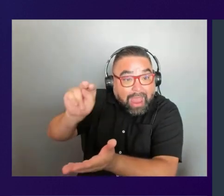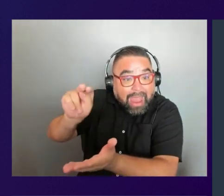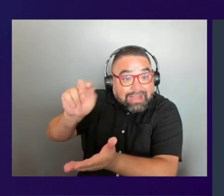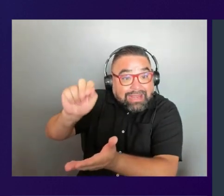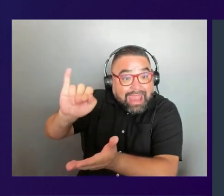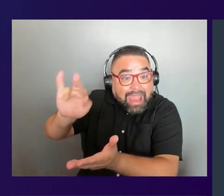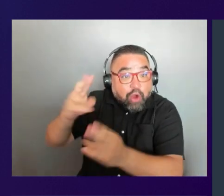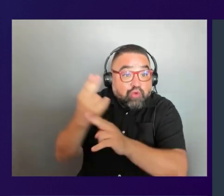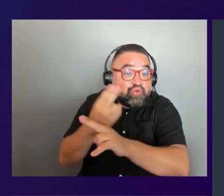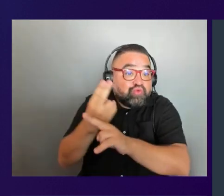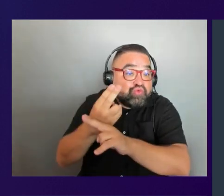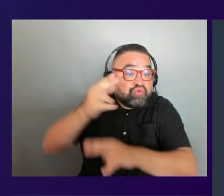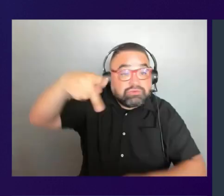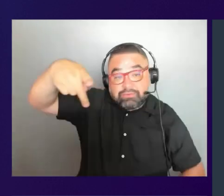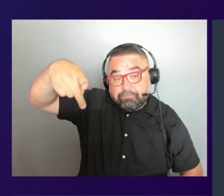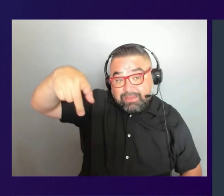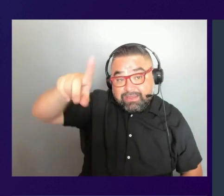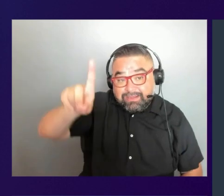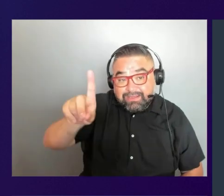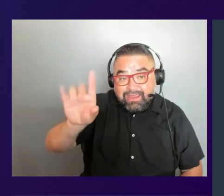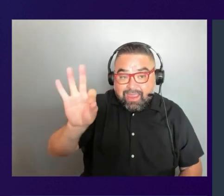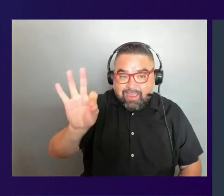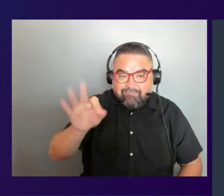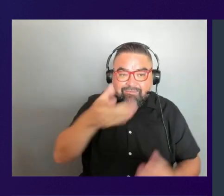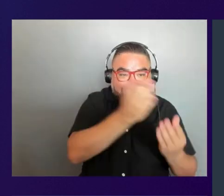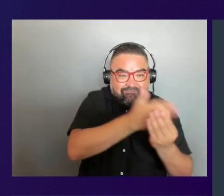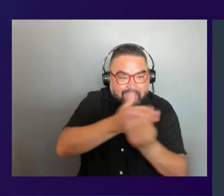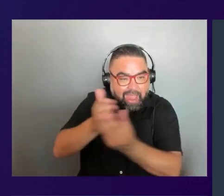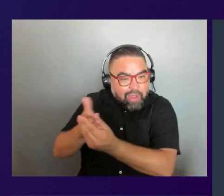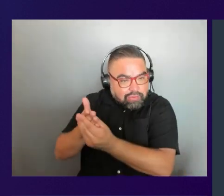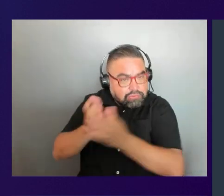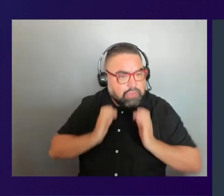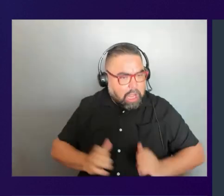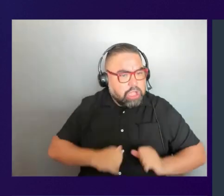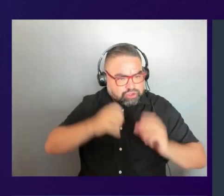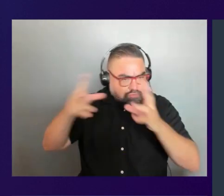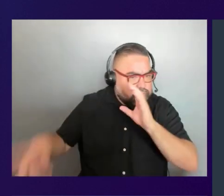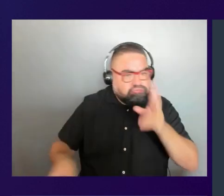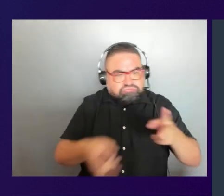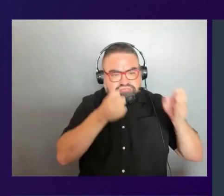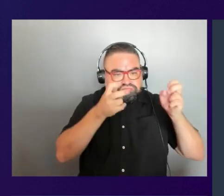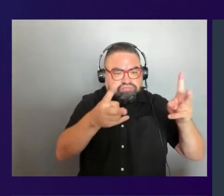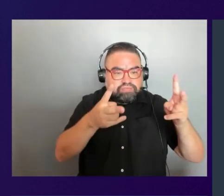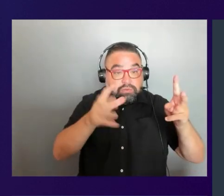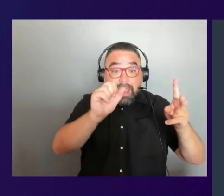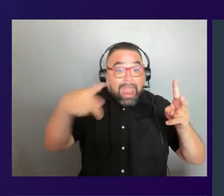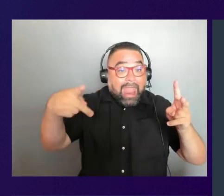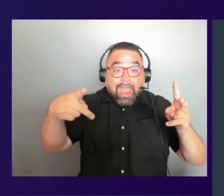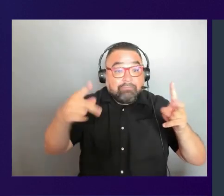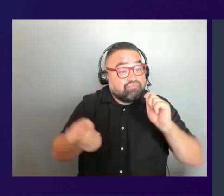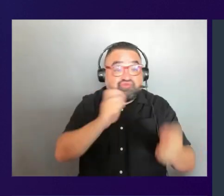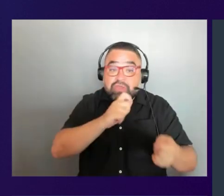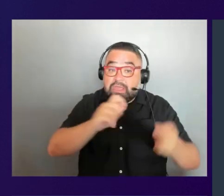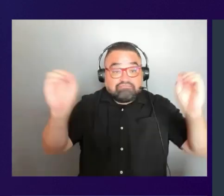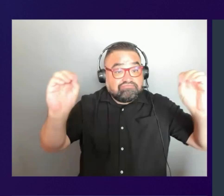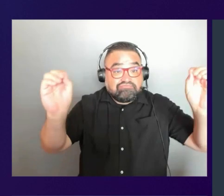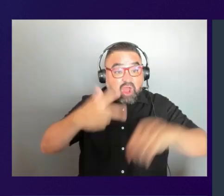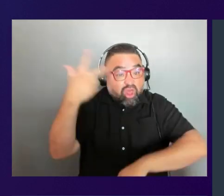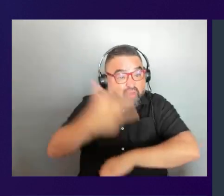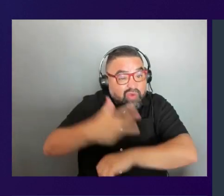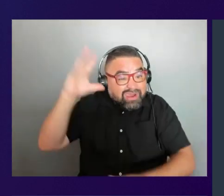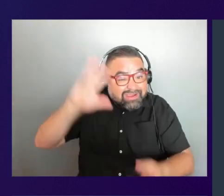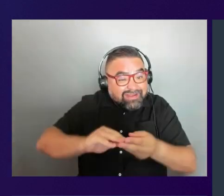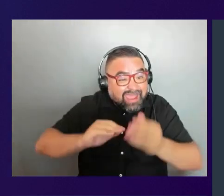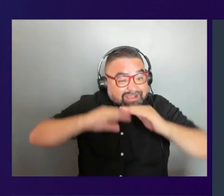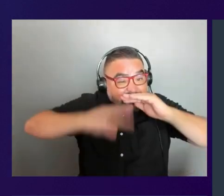PDF files, allowing customers to upload PDF files without any app changes in under 3 days. And customers today can use that